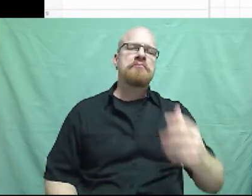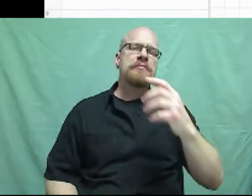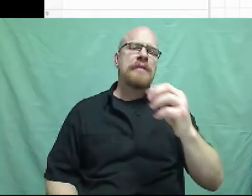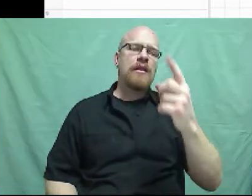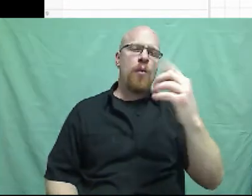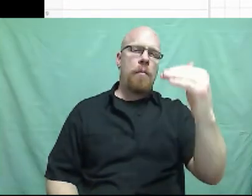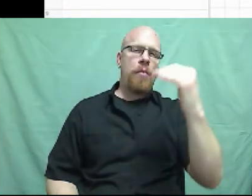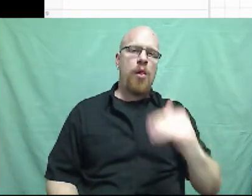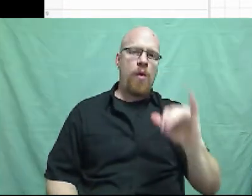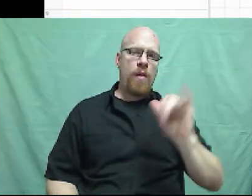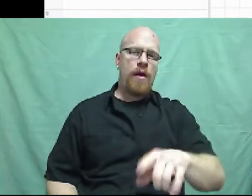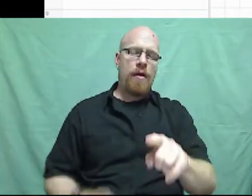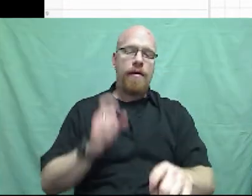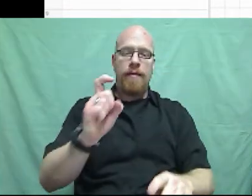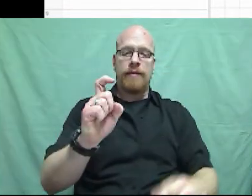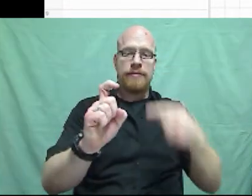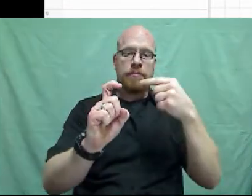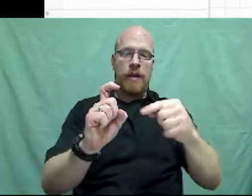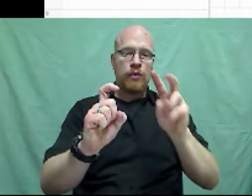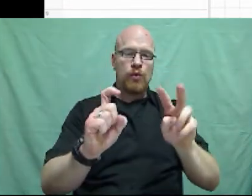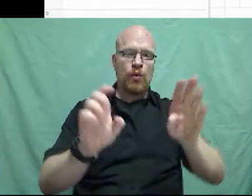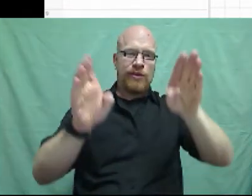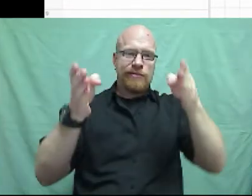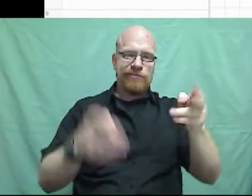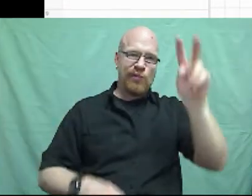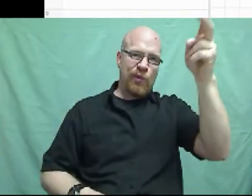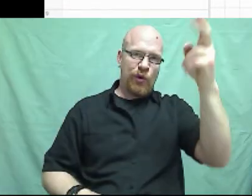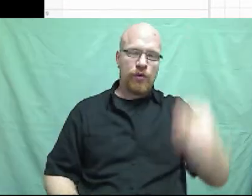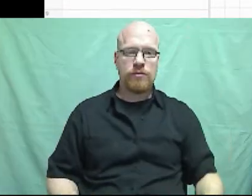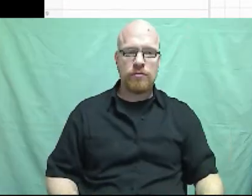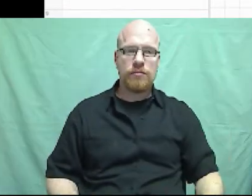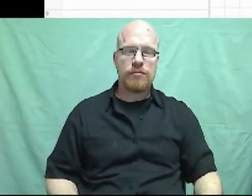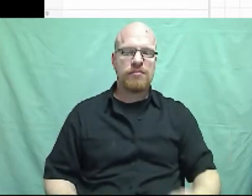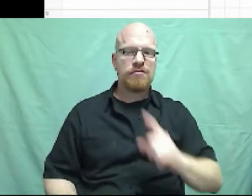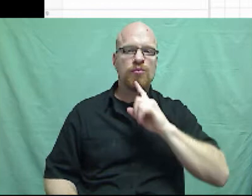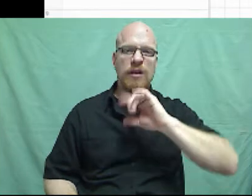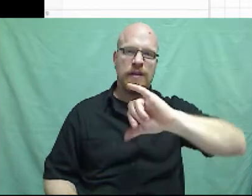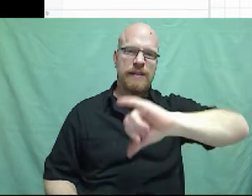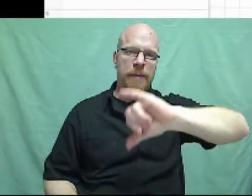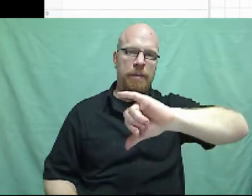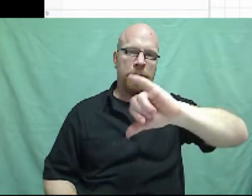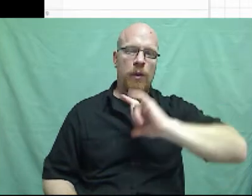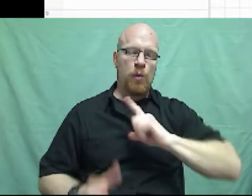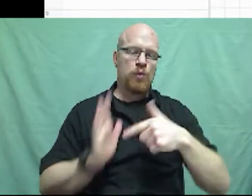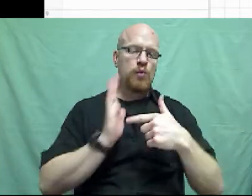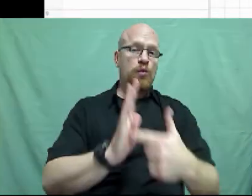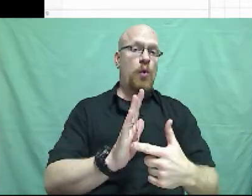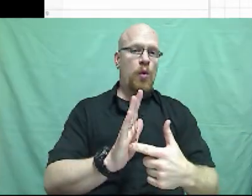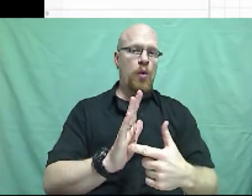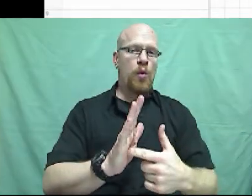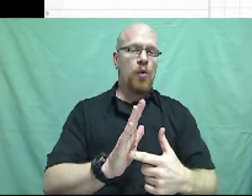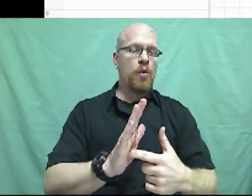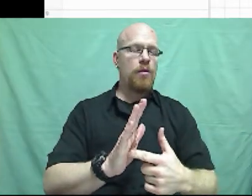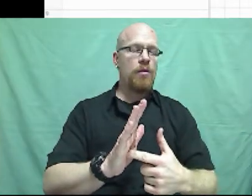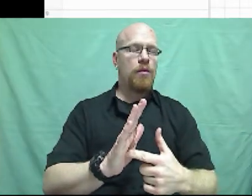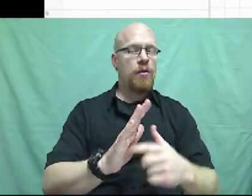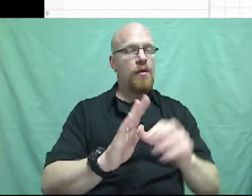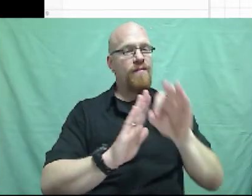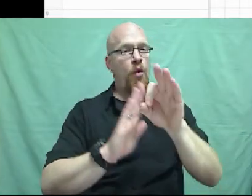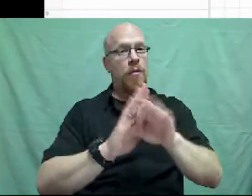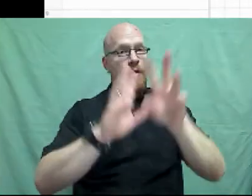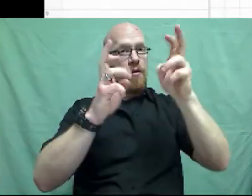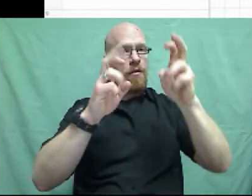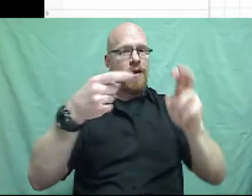X minus parentheses 2, the whole quantity squared. And below that we have x minus 2 squared. They're the